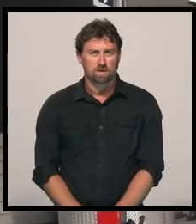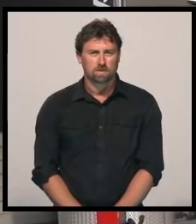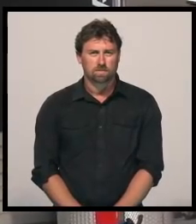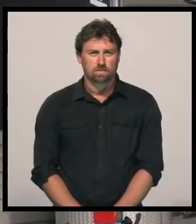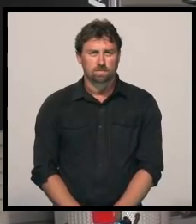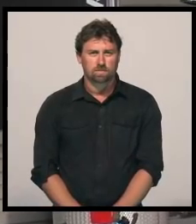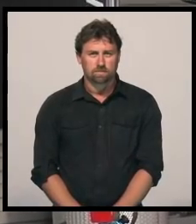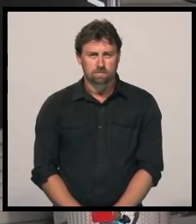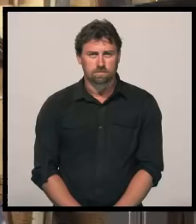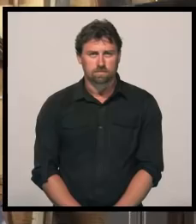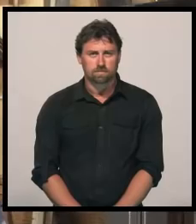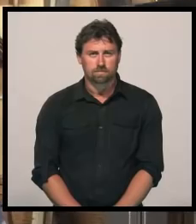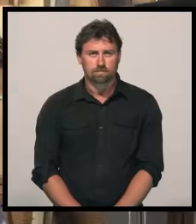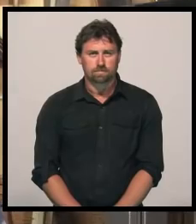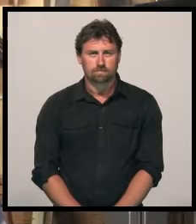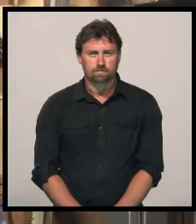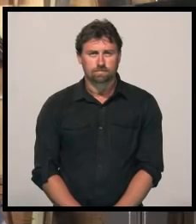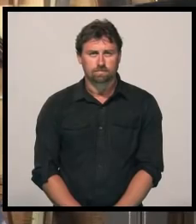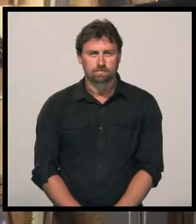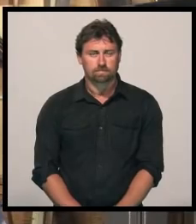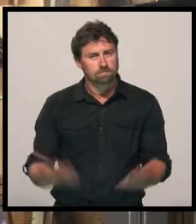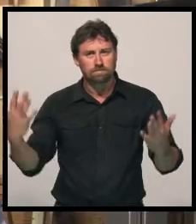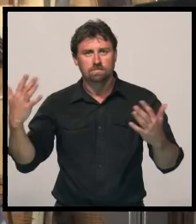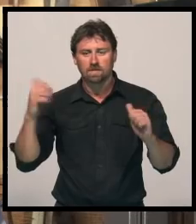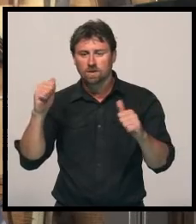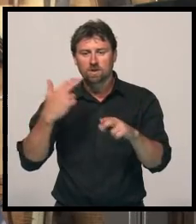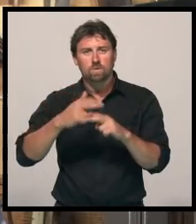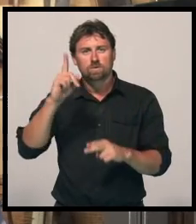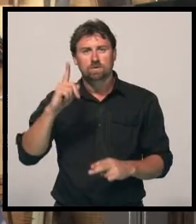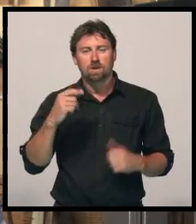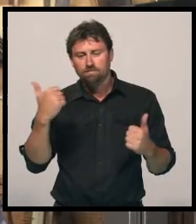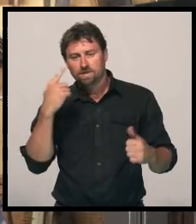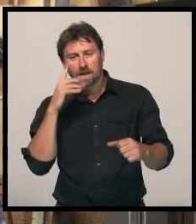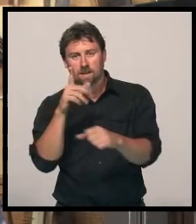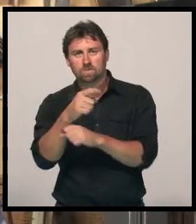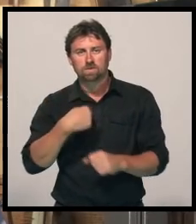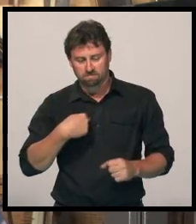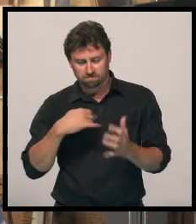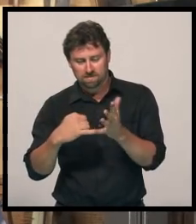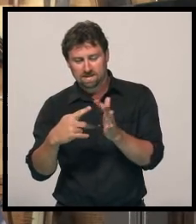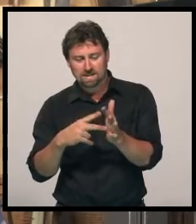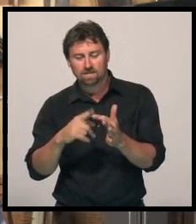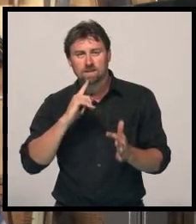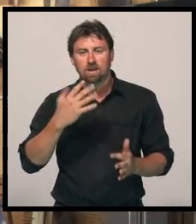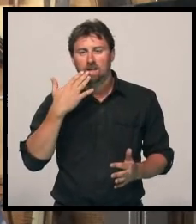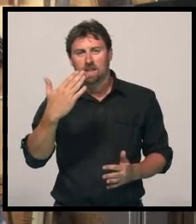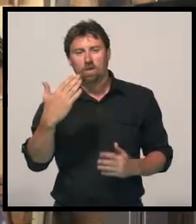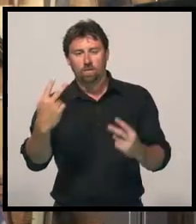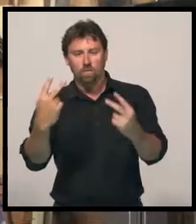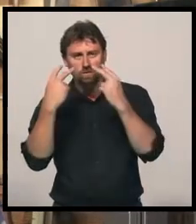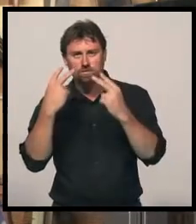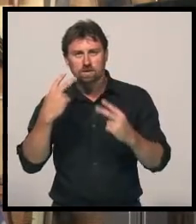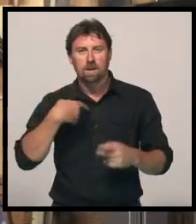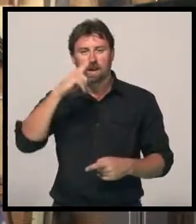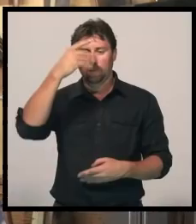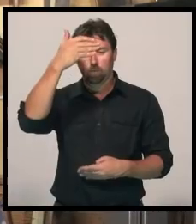And we pull that down. And that's it. Until next week. So this is Steve saying thanks for joining me and